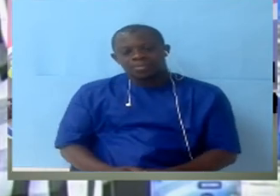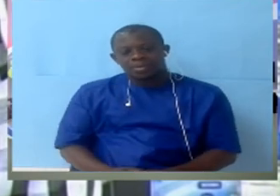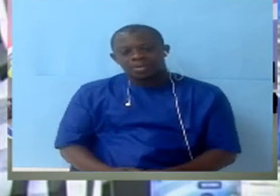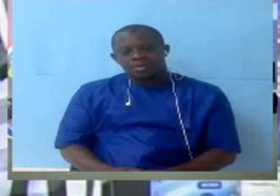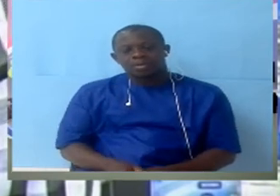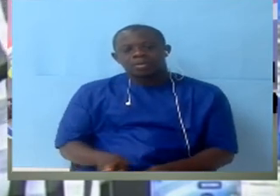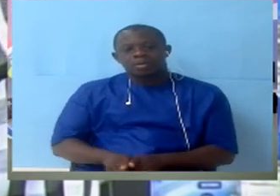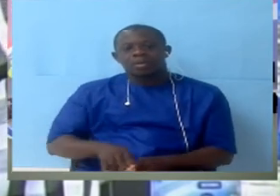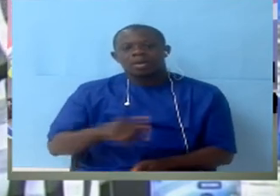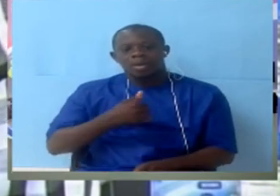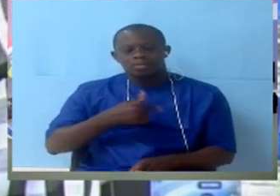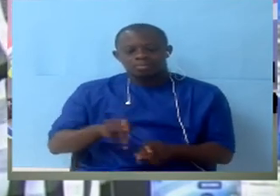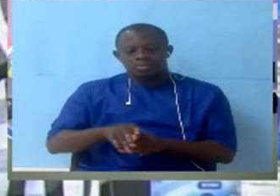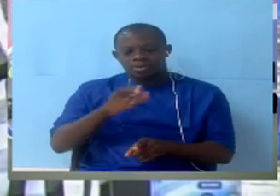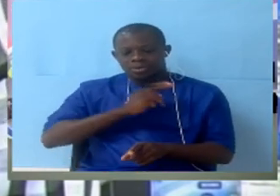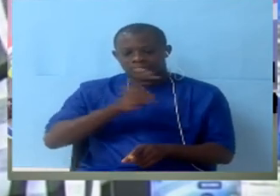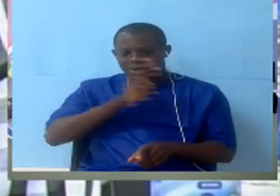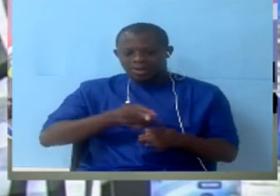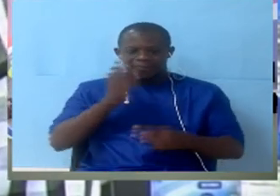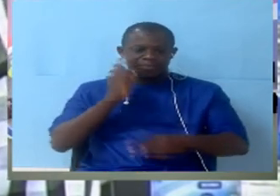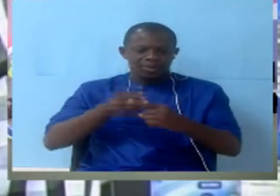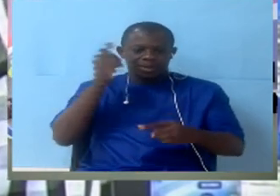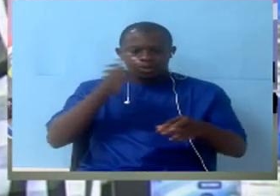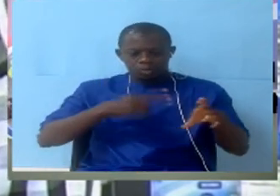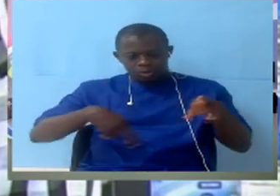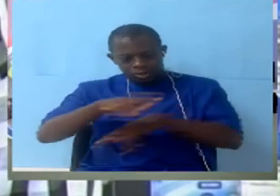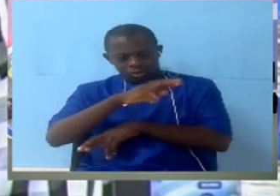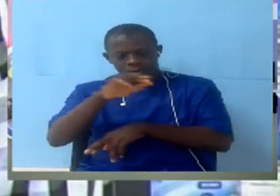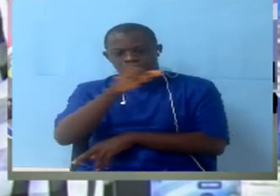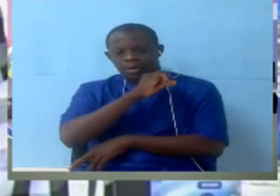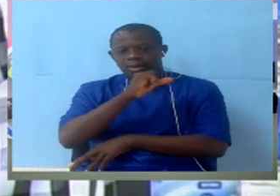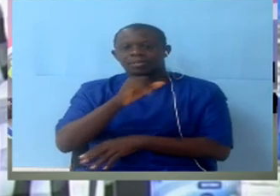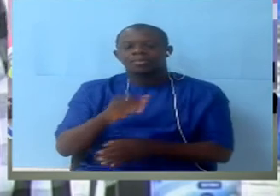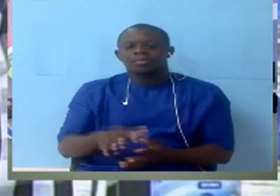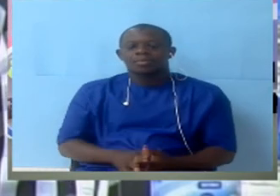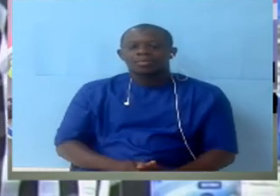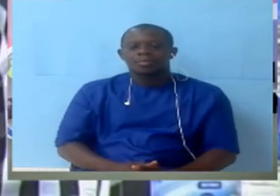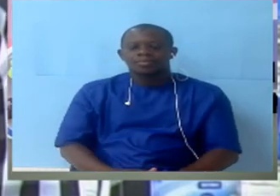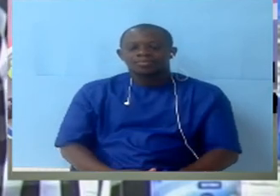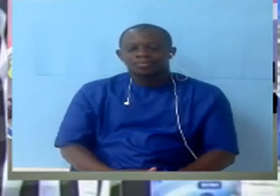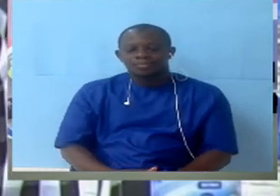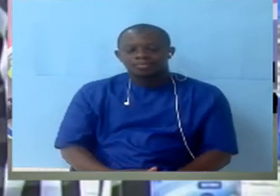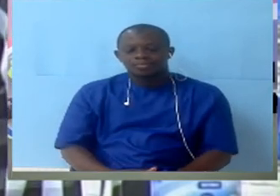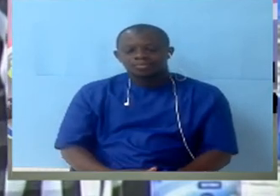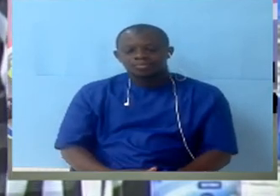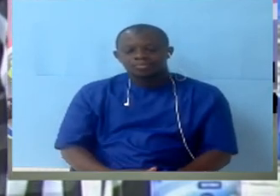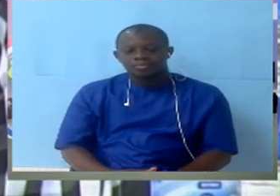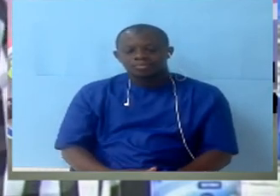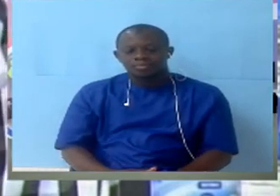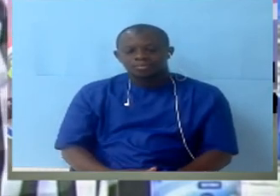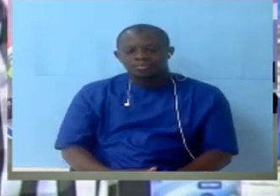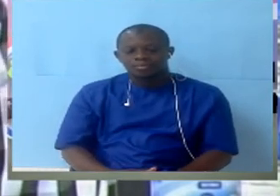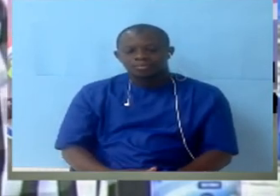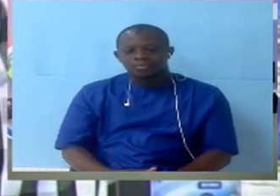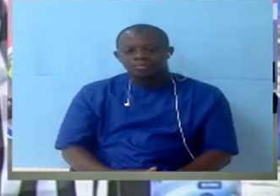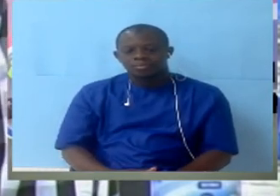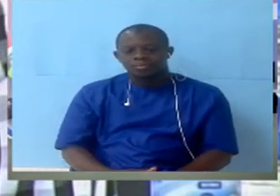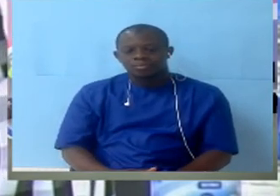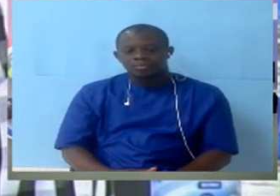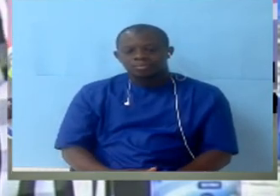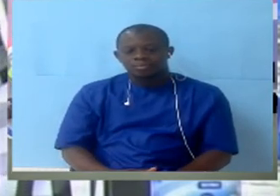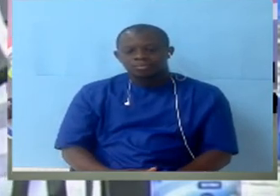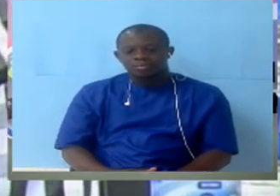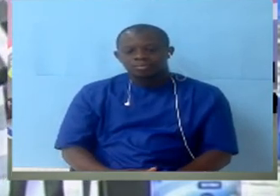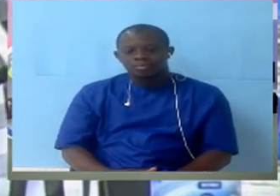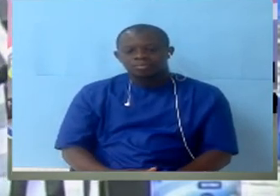Yamen? So as I quickly turned, you know, so until I turned to Yamen, turned from a bayonet on your Mumbai